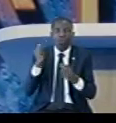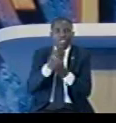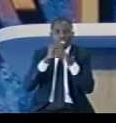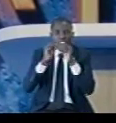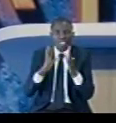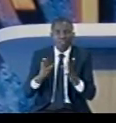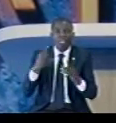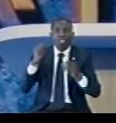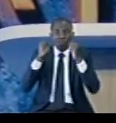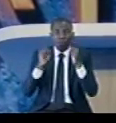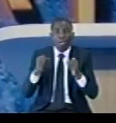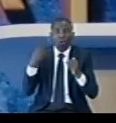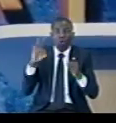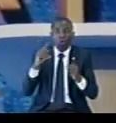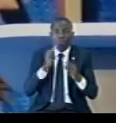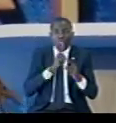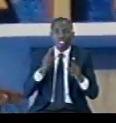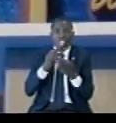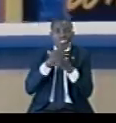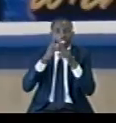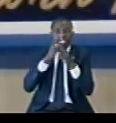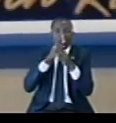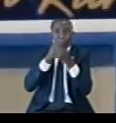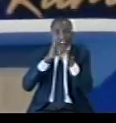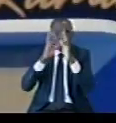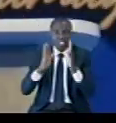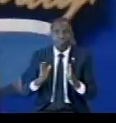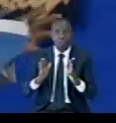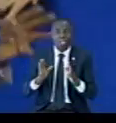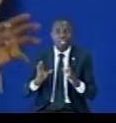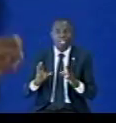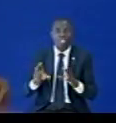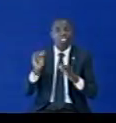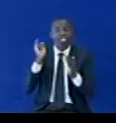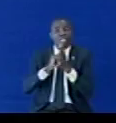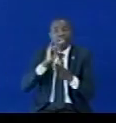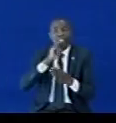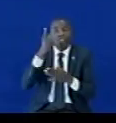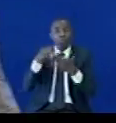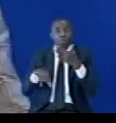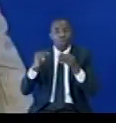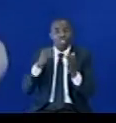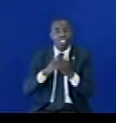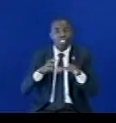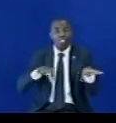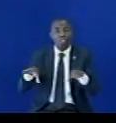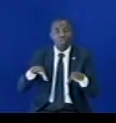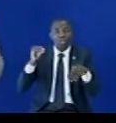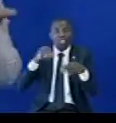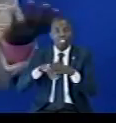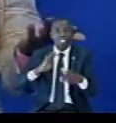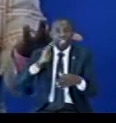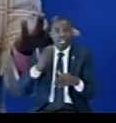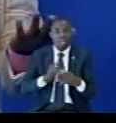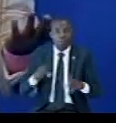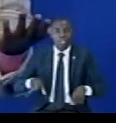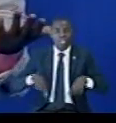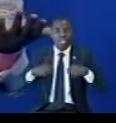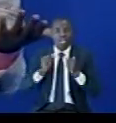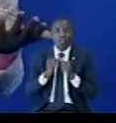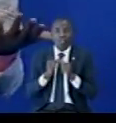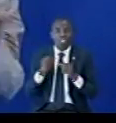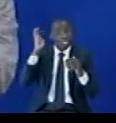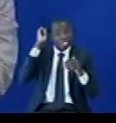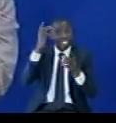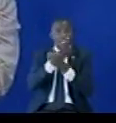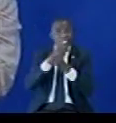the power of the Redeemer, that is what it does in our lives. He delivers